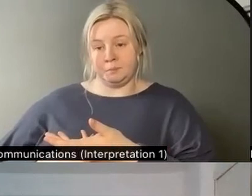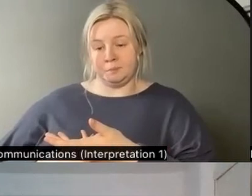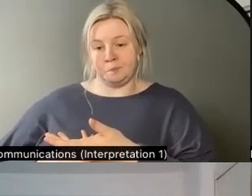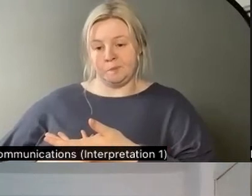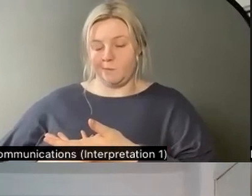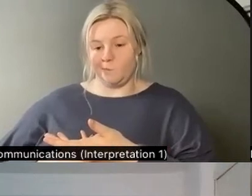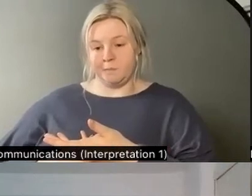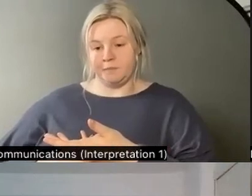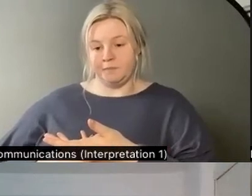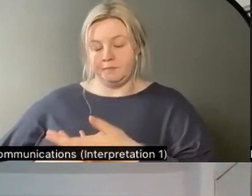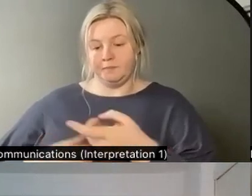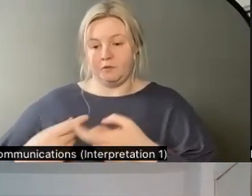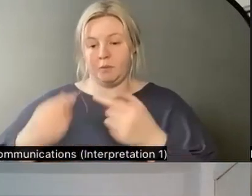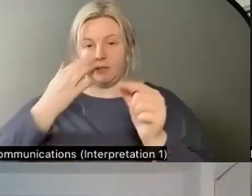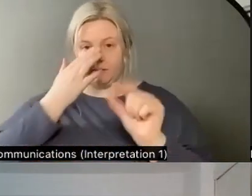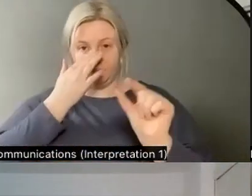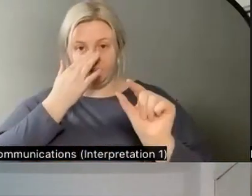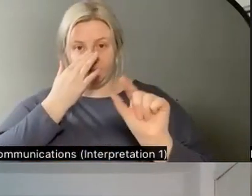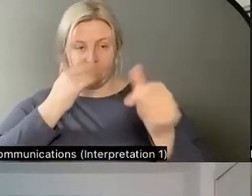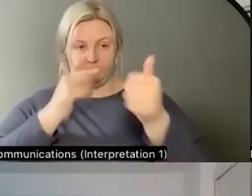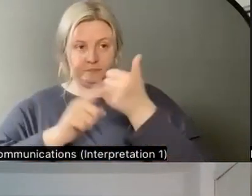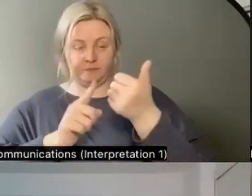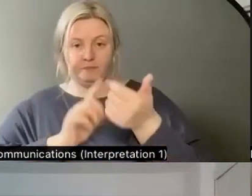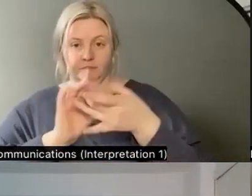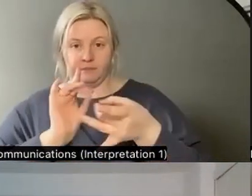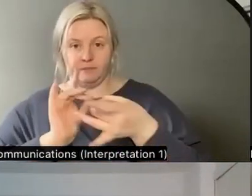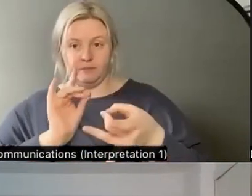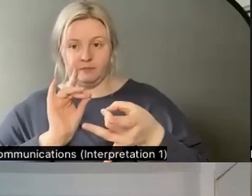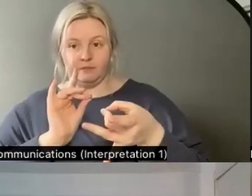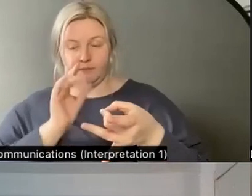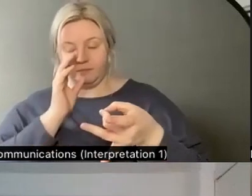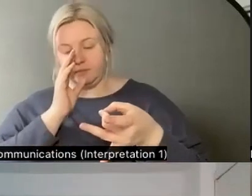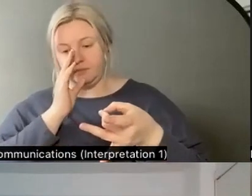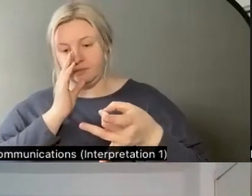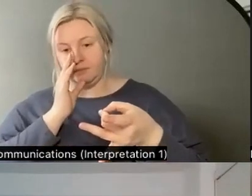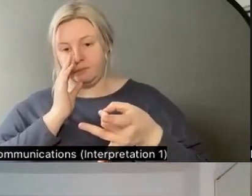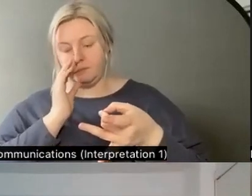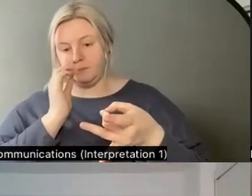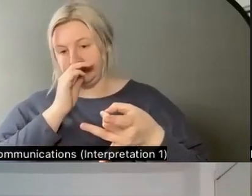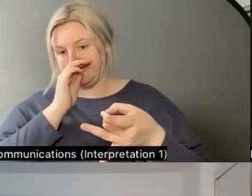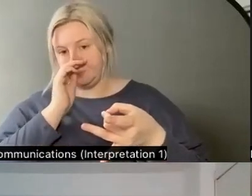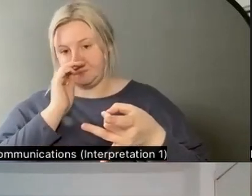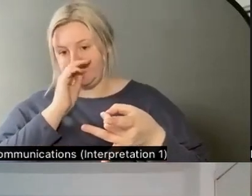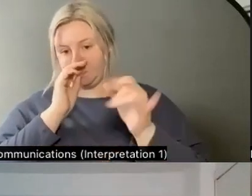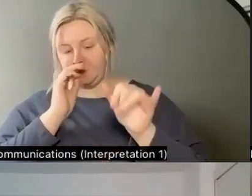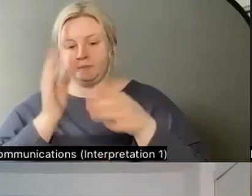what Gabrielle was mentioning, the whole individual bit,